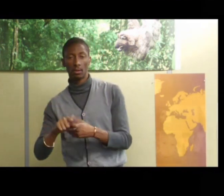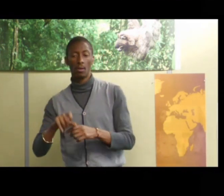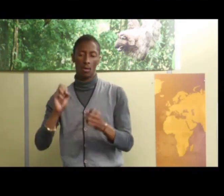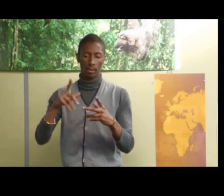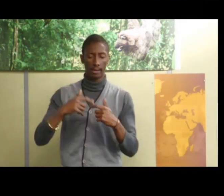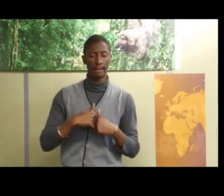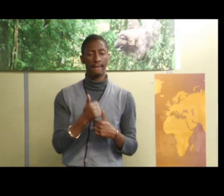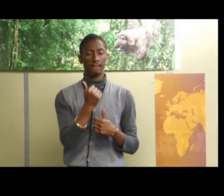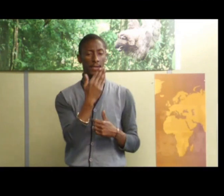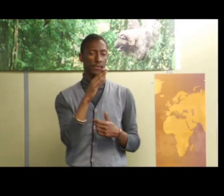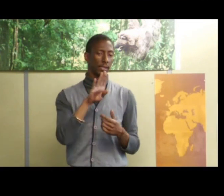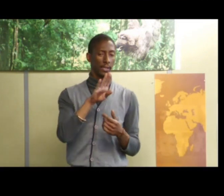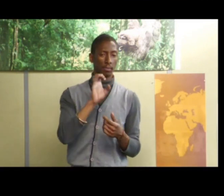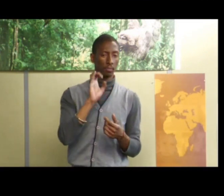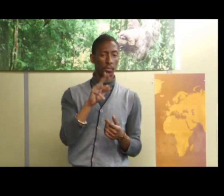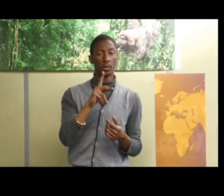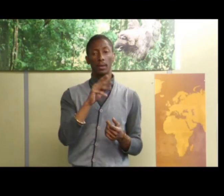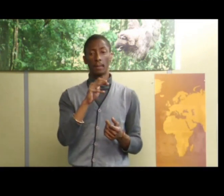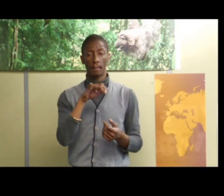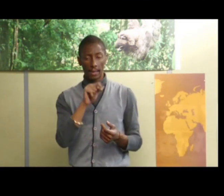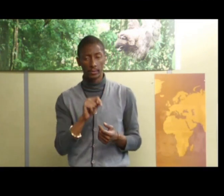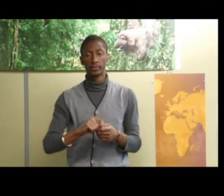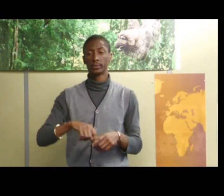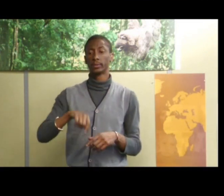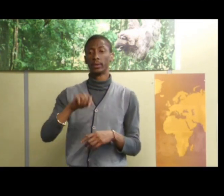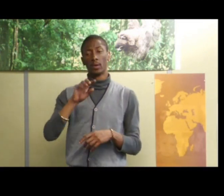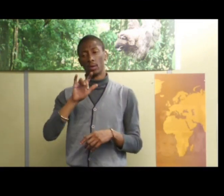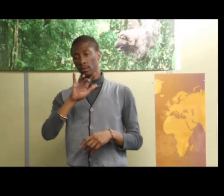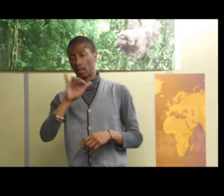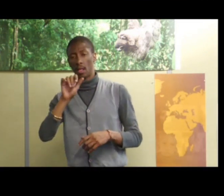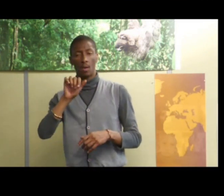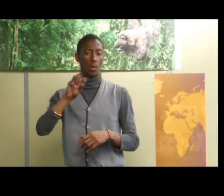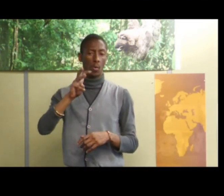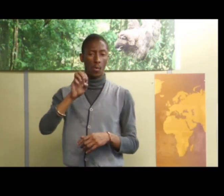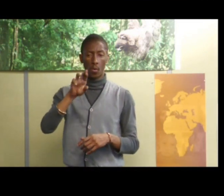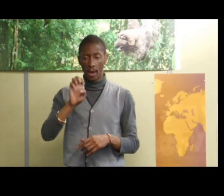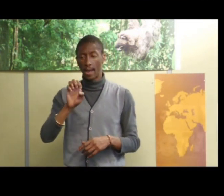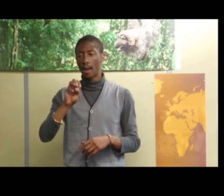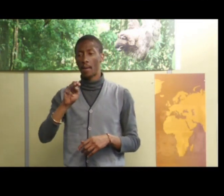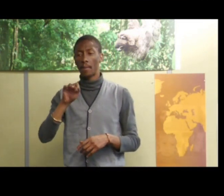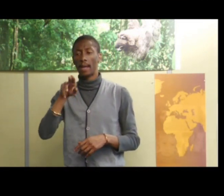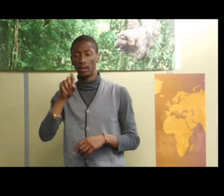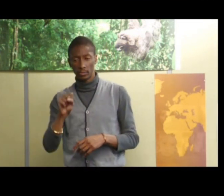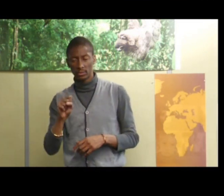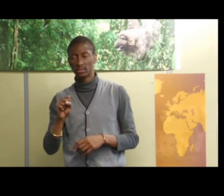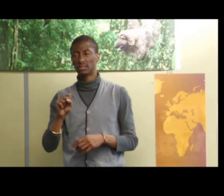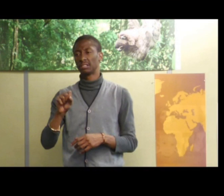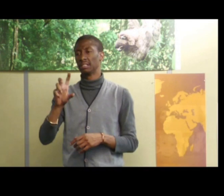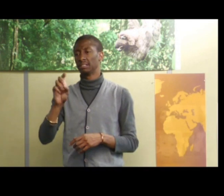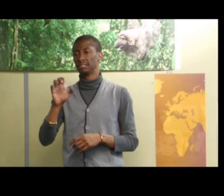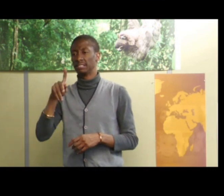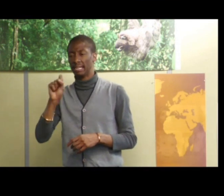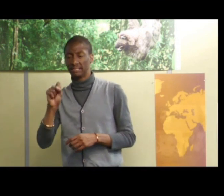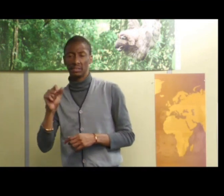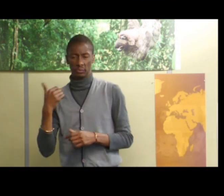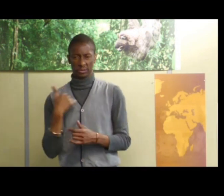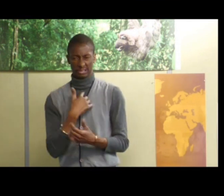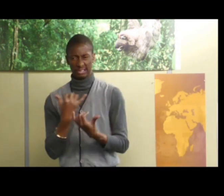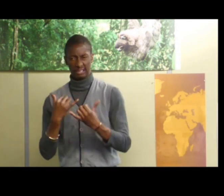and 47 wire mounts and 27 decks, and we're still figuring out interactives,